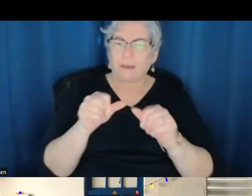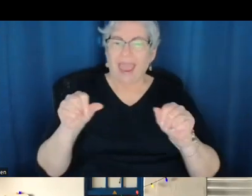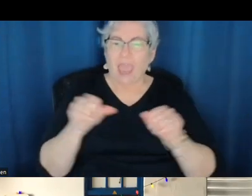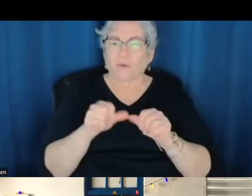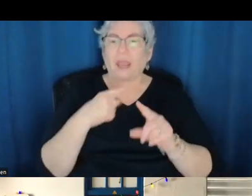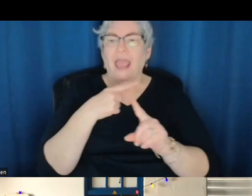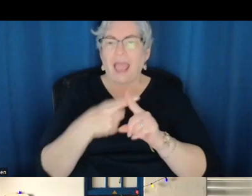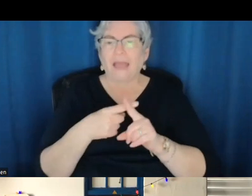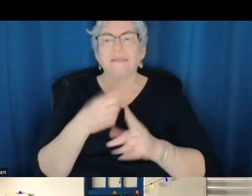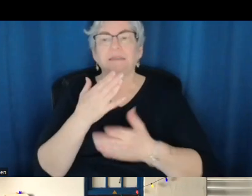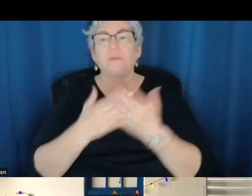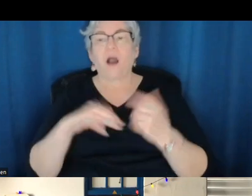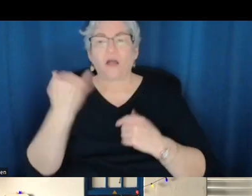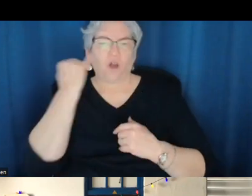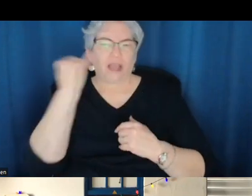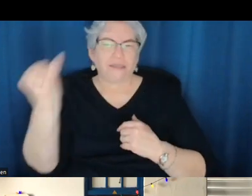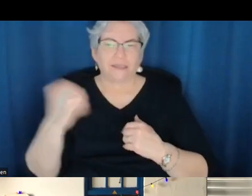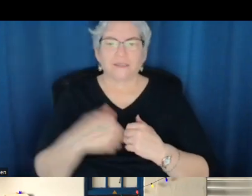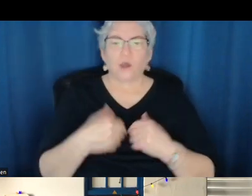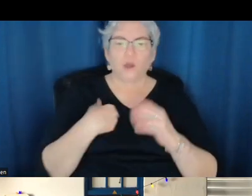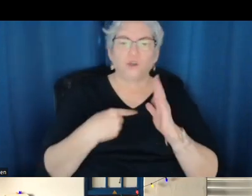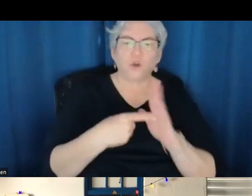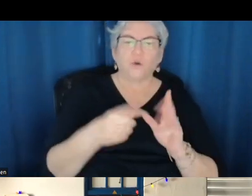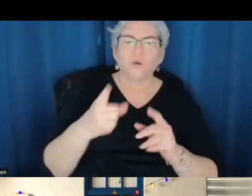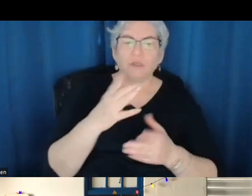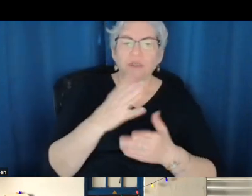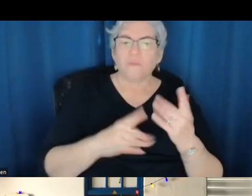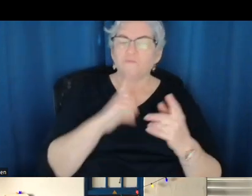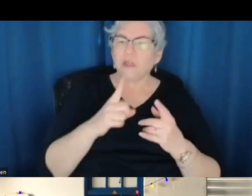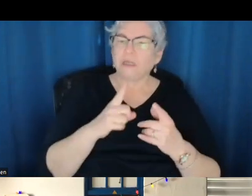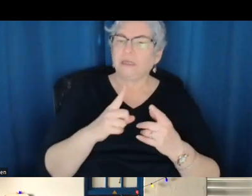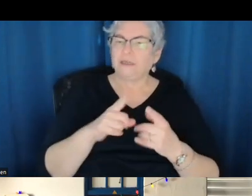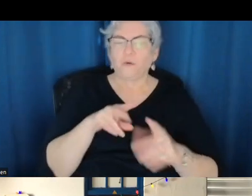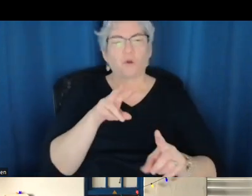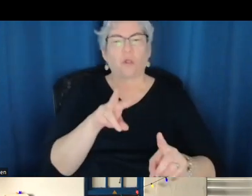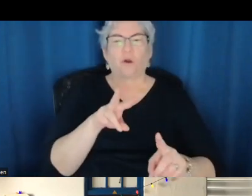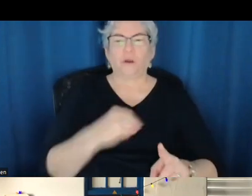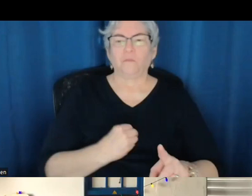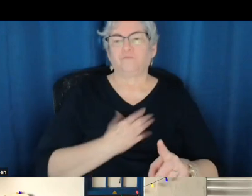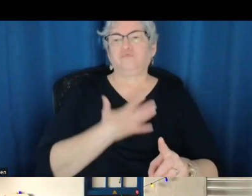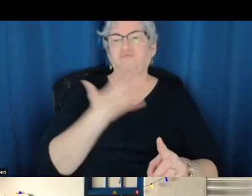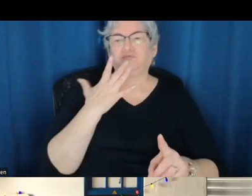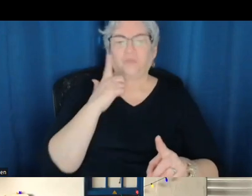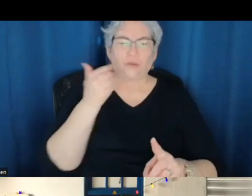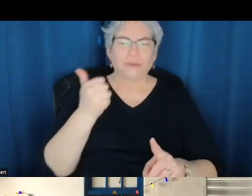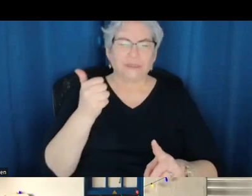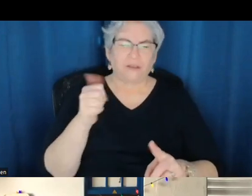some location ideas. And I'll show you a few aspirational case studies, beautiful designs.